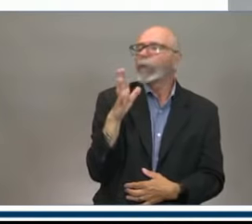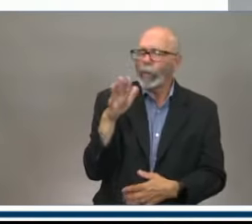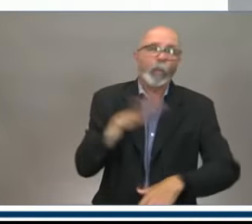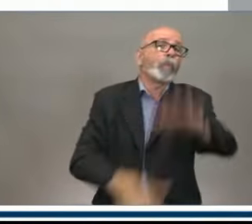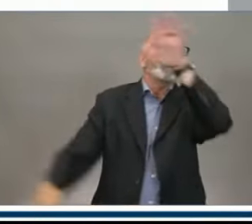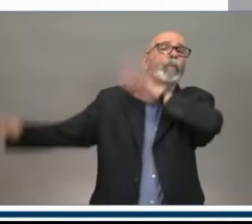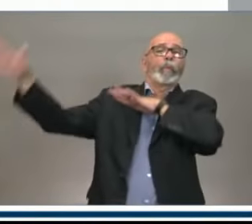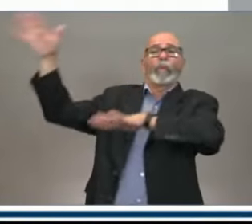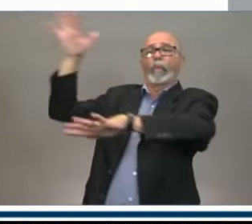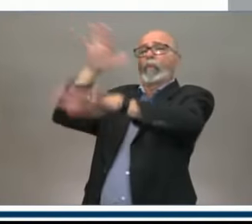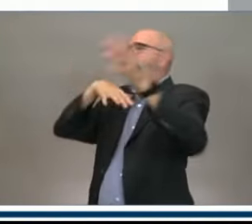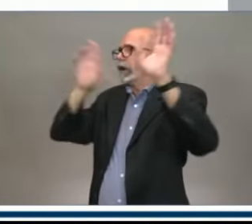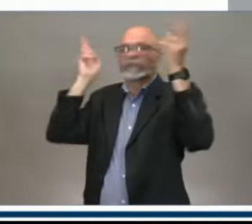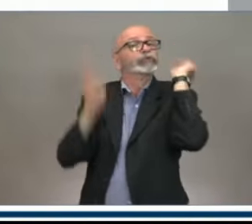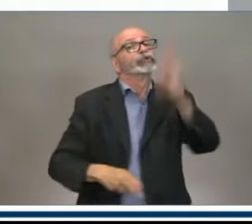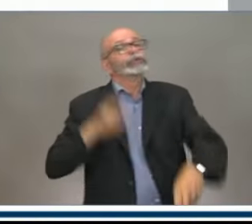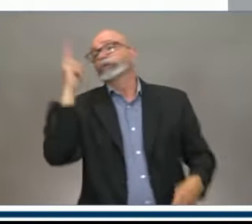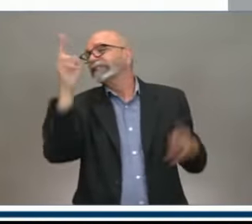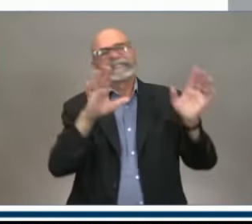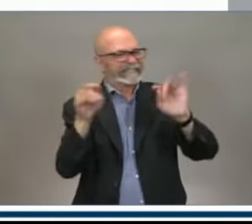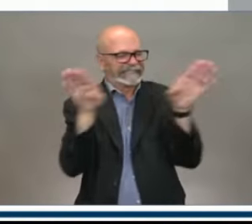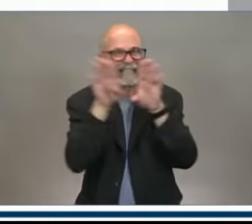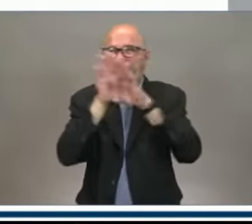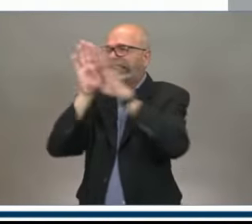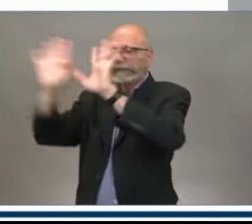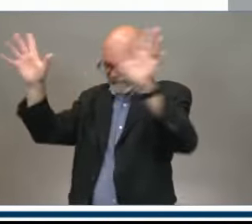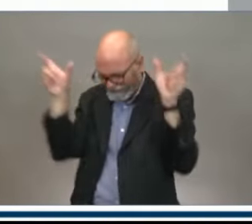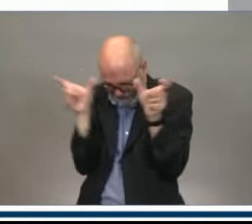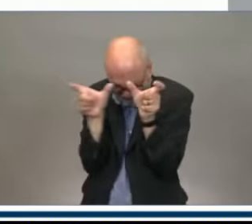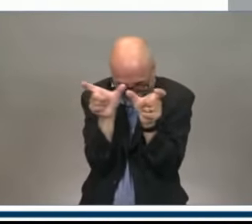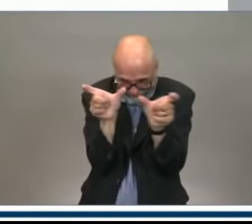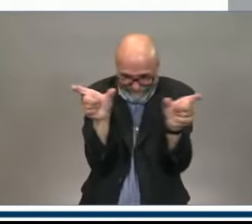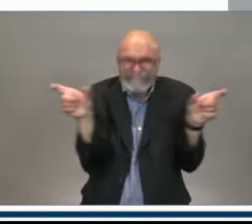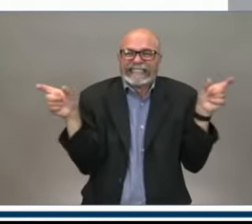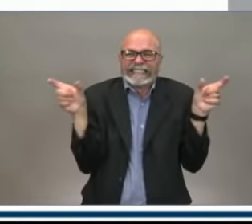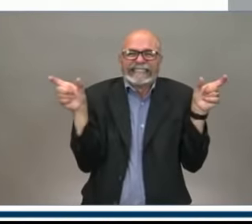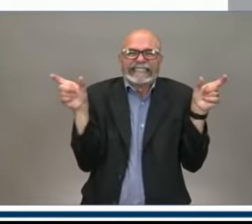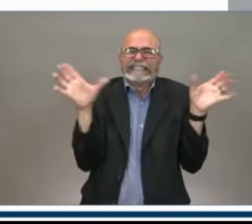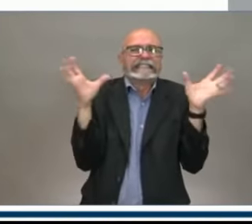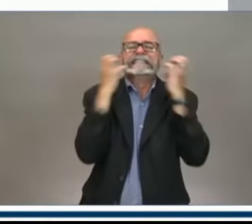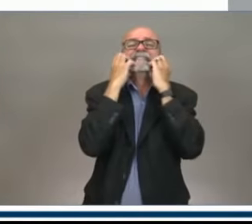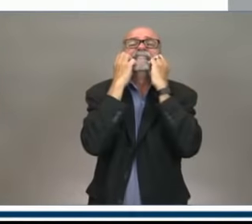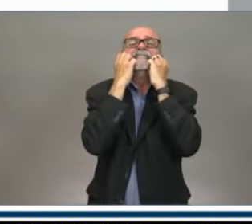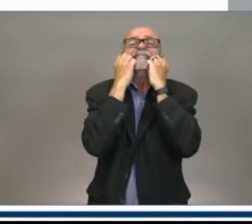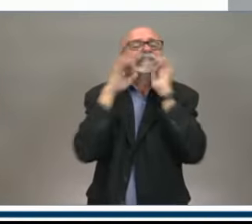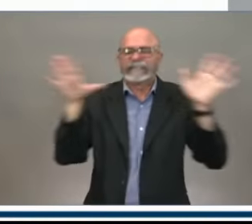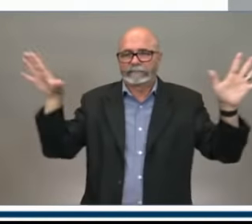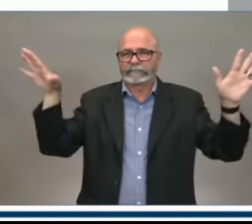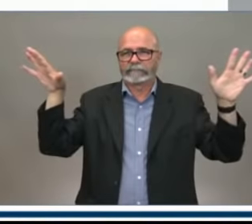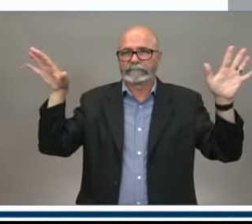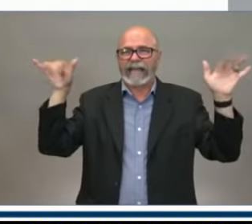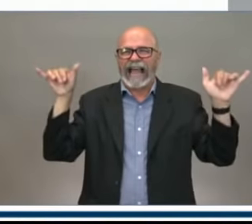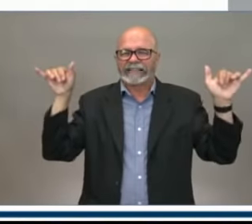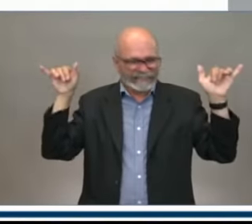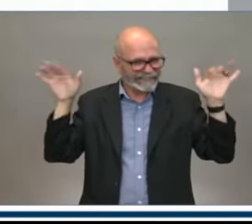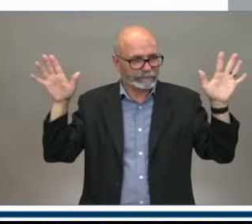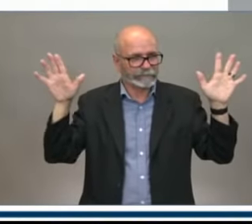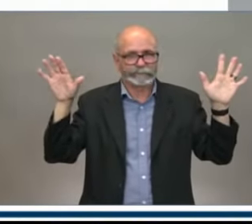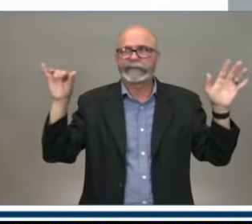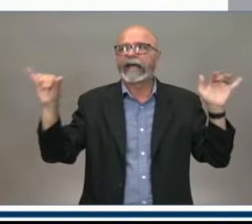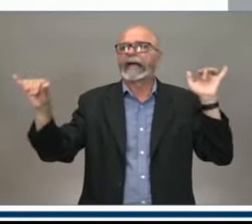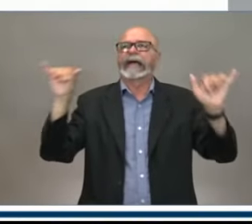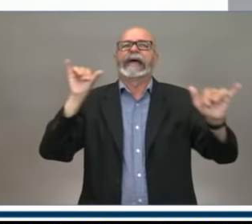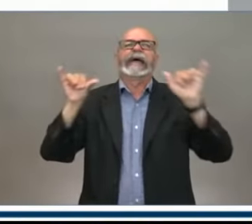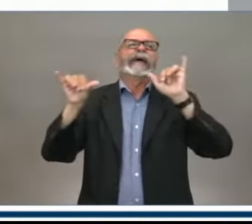of put the brakes on very hard and shut things down by necessity. We've learned a lot from that. We know much more about the virus.